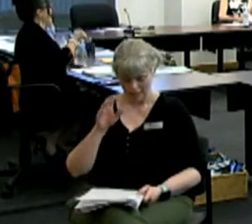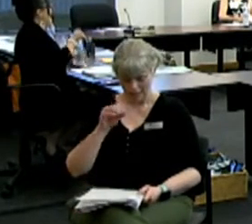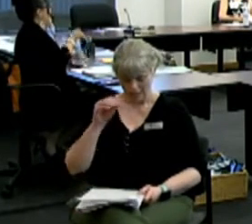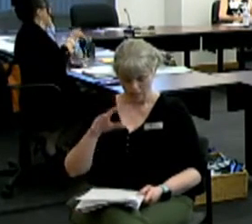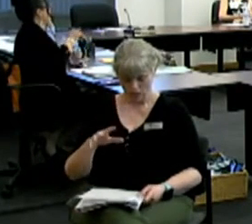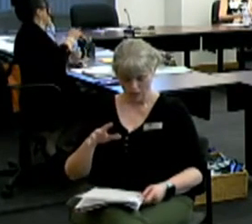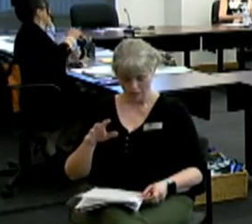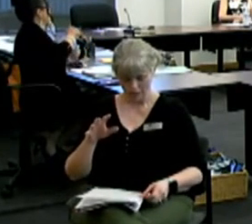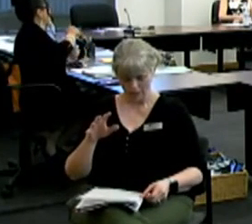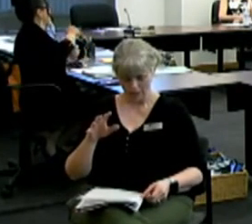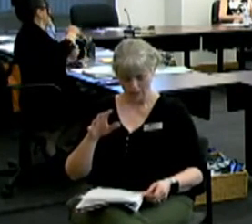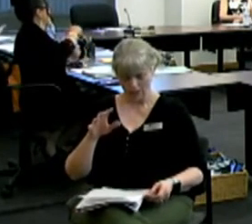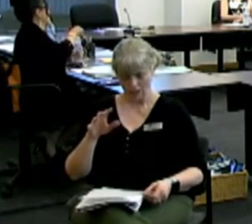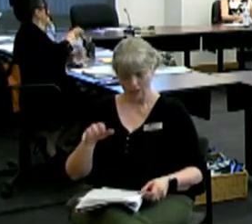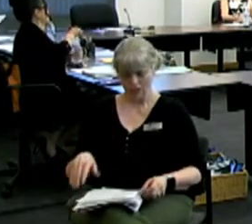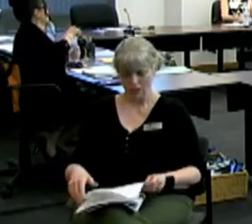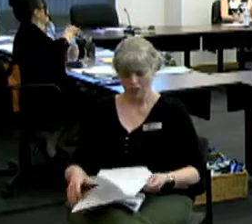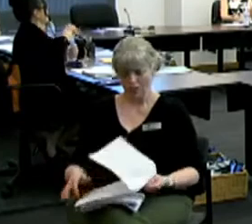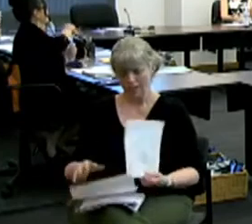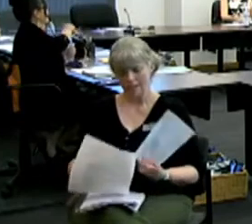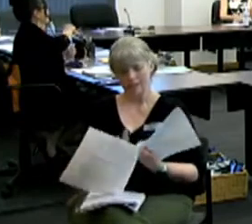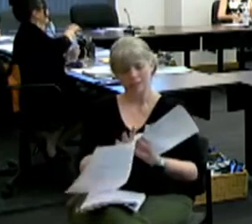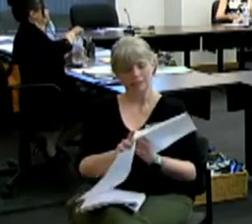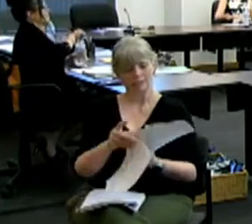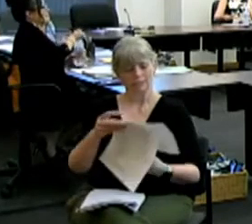Your maiden voyage.